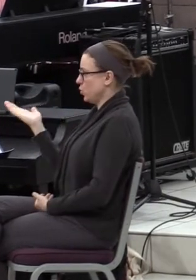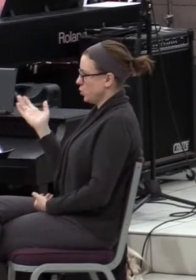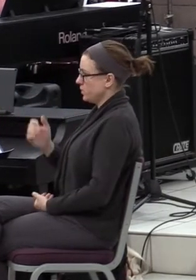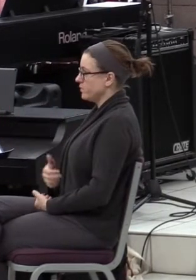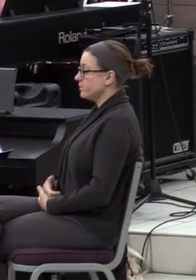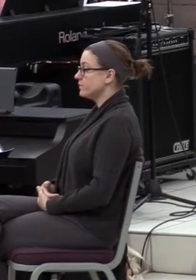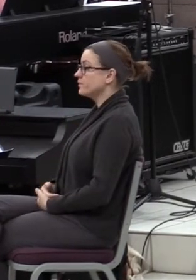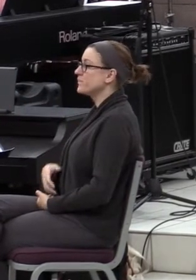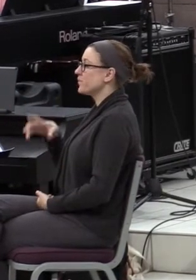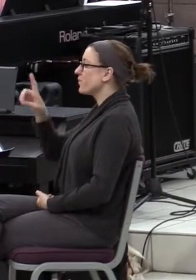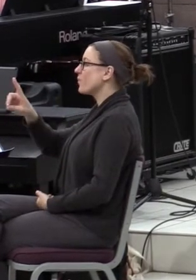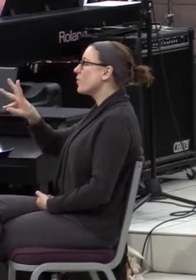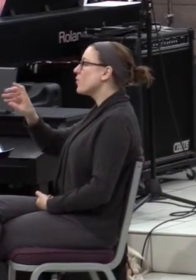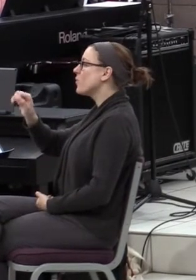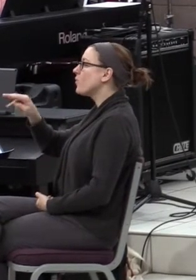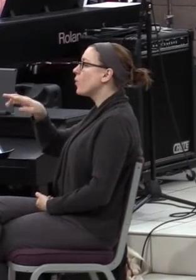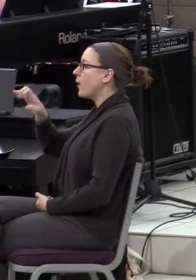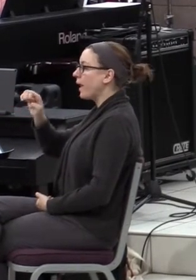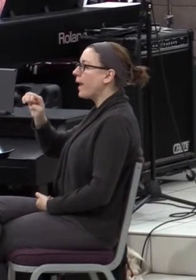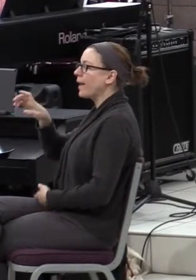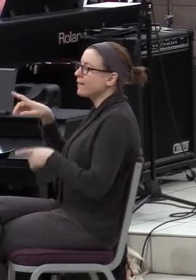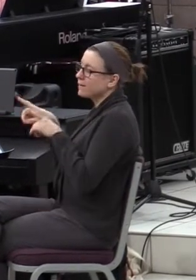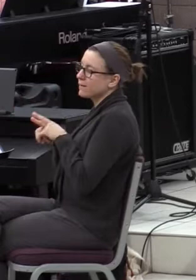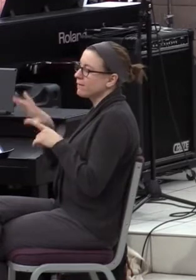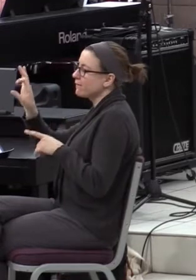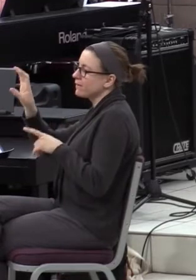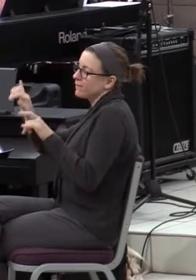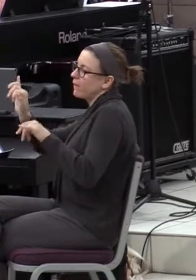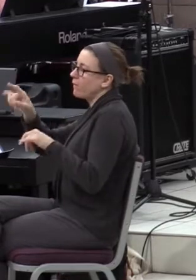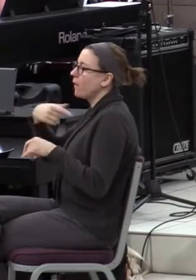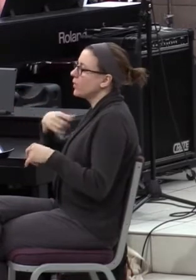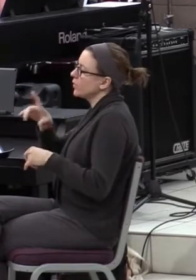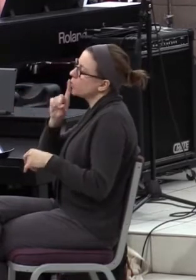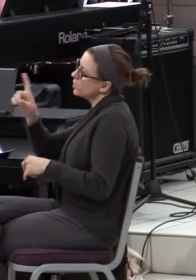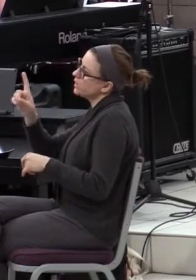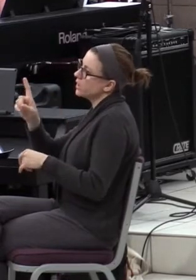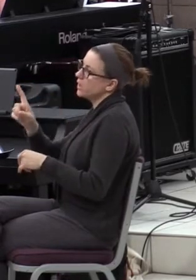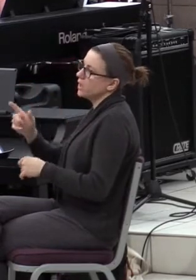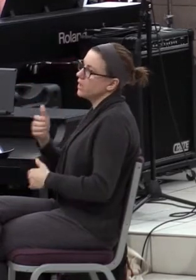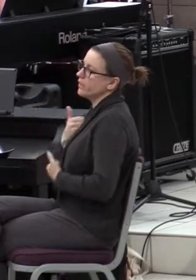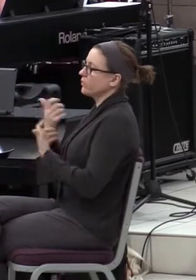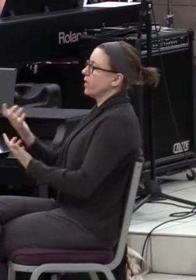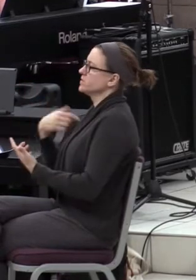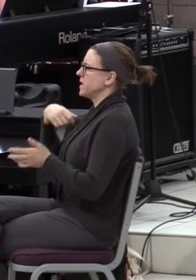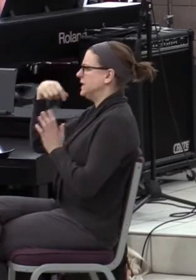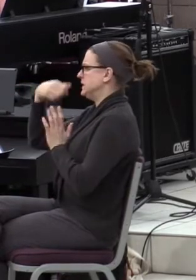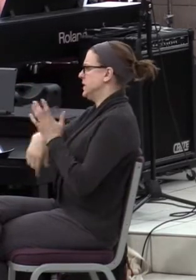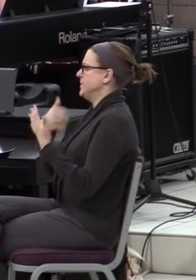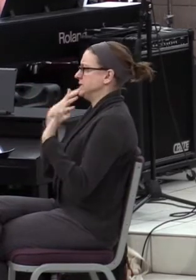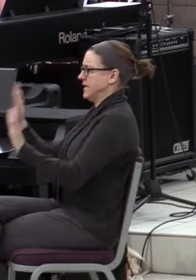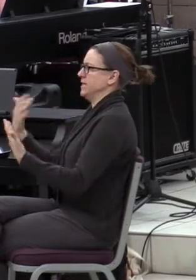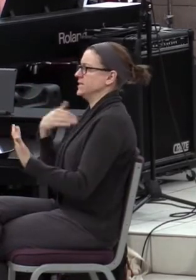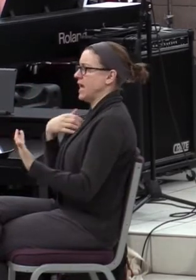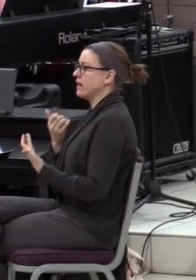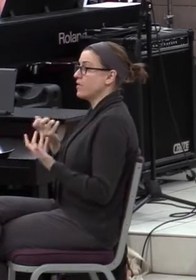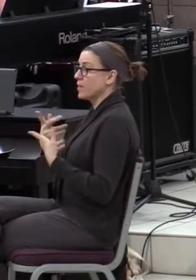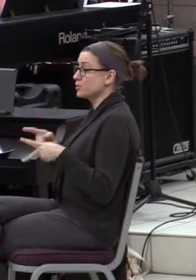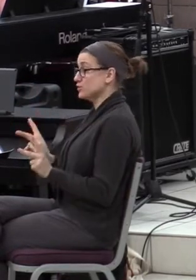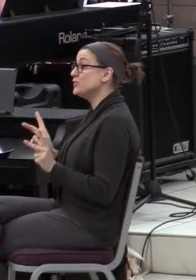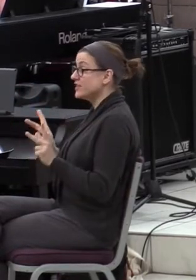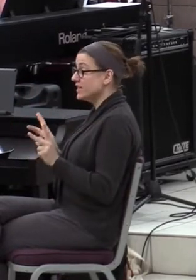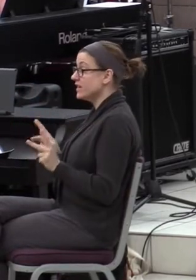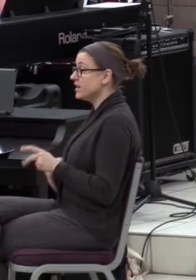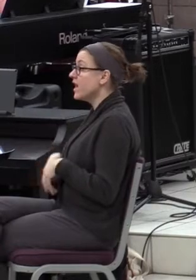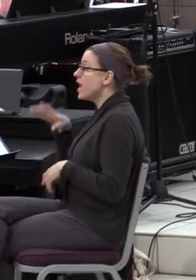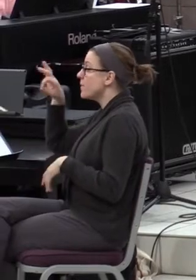As Pastor Dwayne, I want to express my deepest thanks for him to reach out to me to have this opportunity, and Pastor